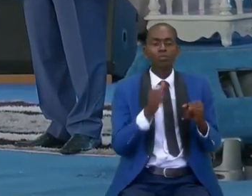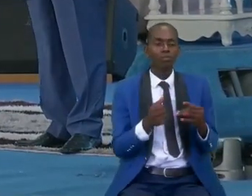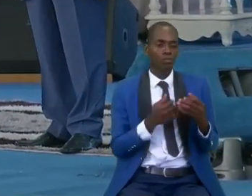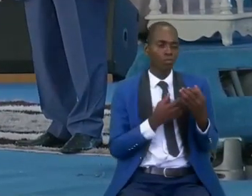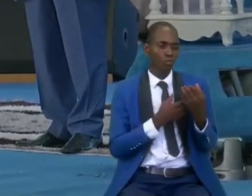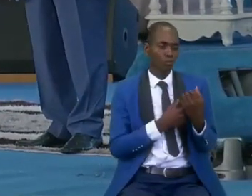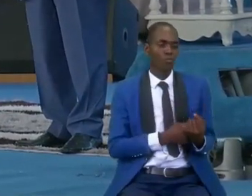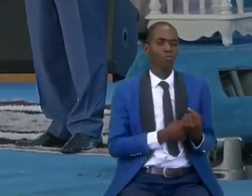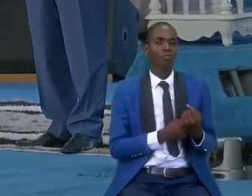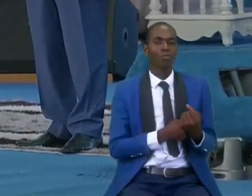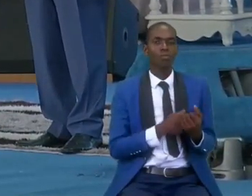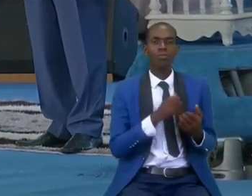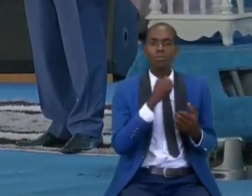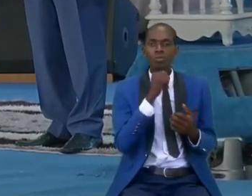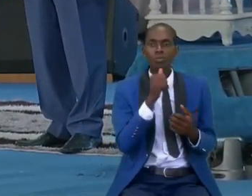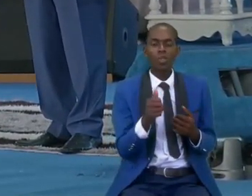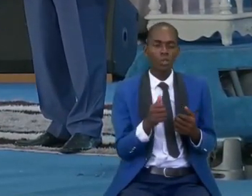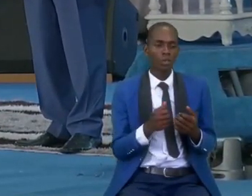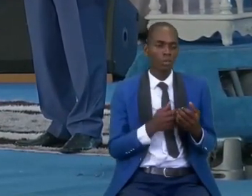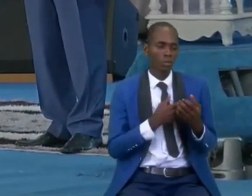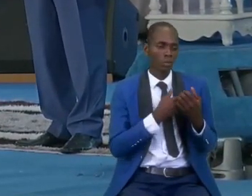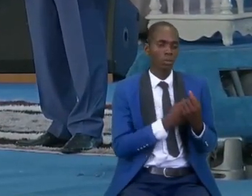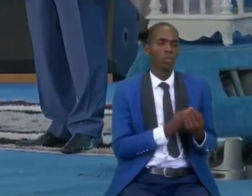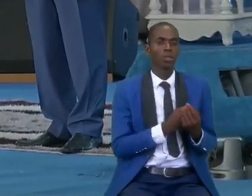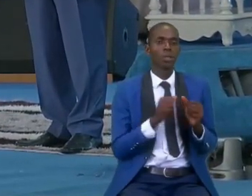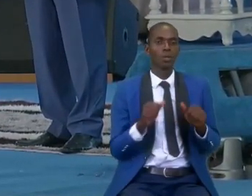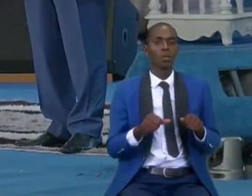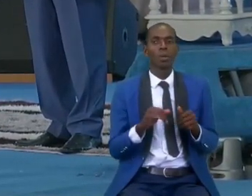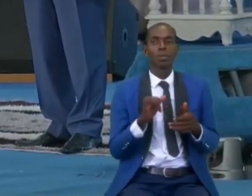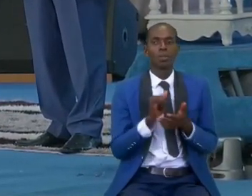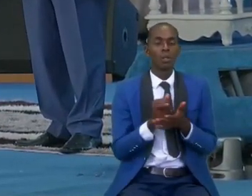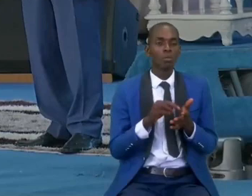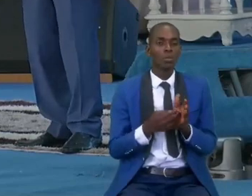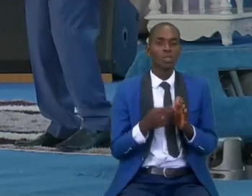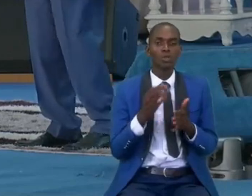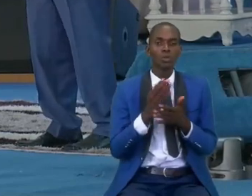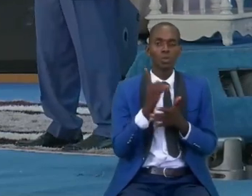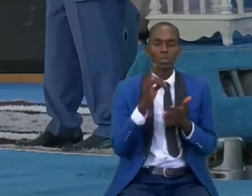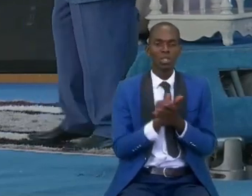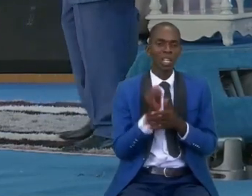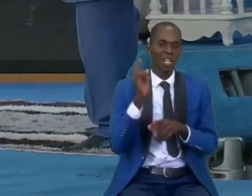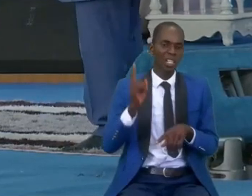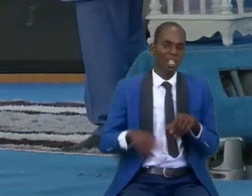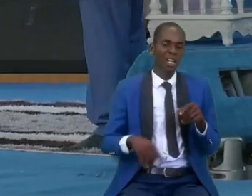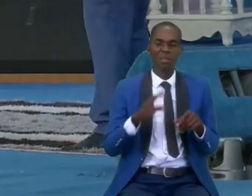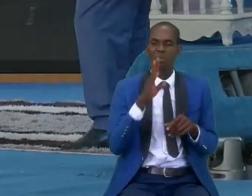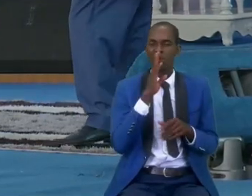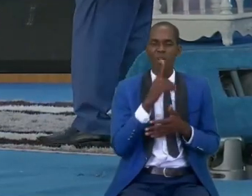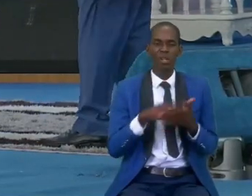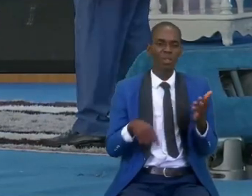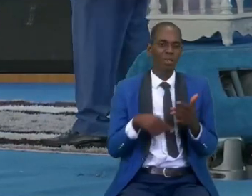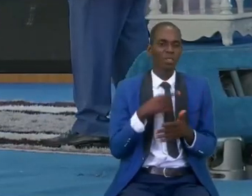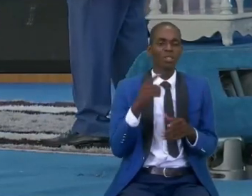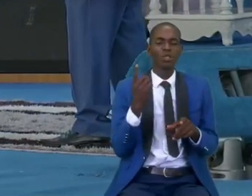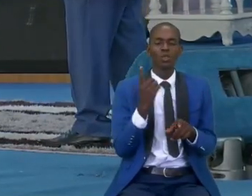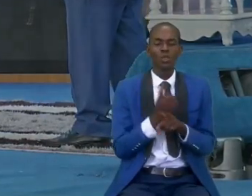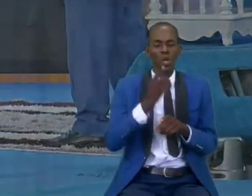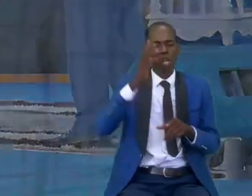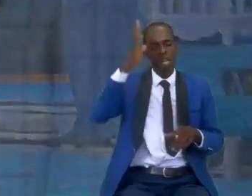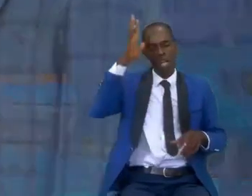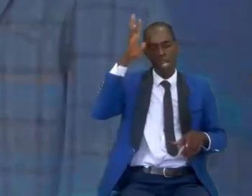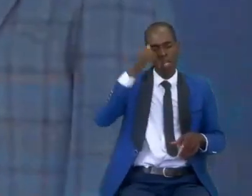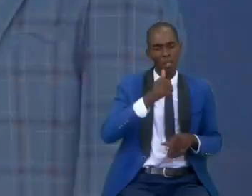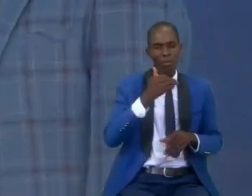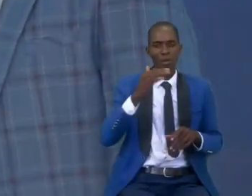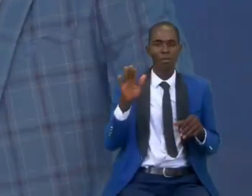be corrected, and it's just a kind of adamant and evil. What I did, I am doing. What I'm doing,